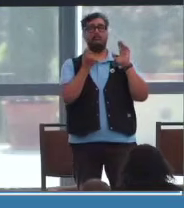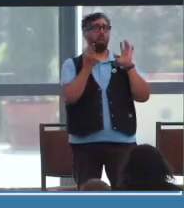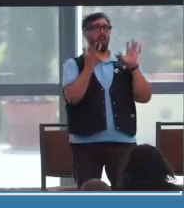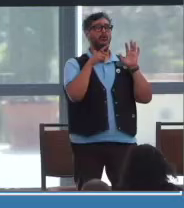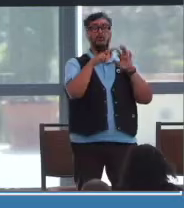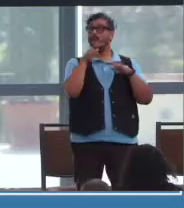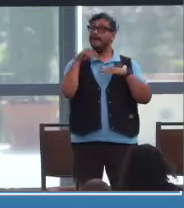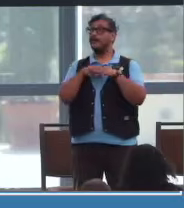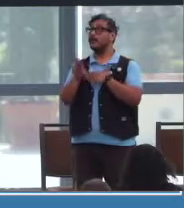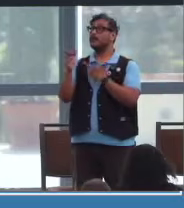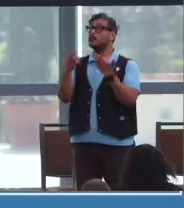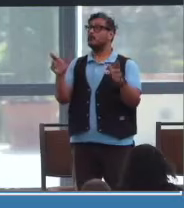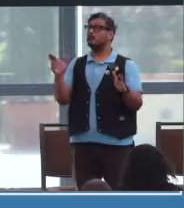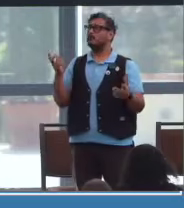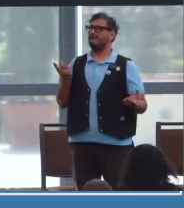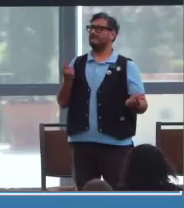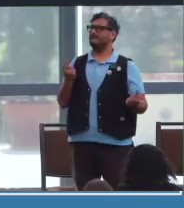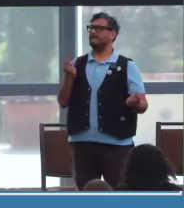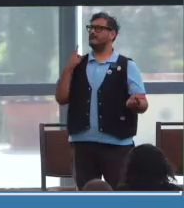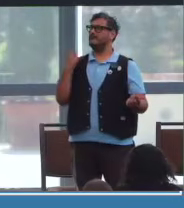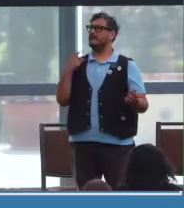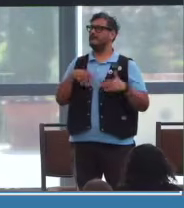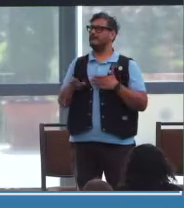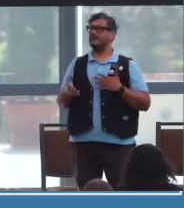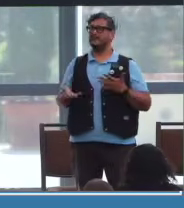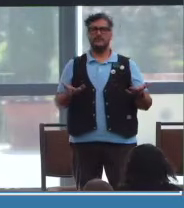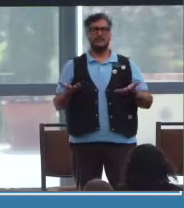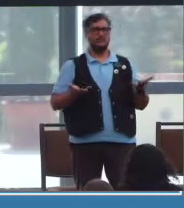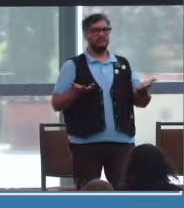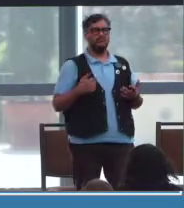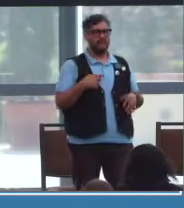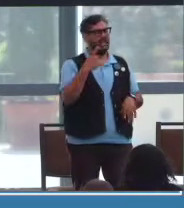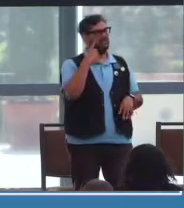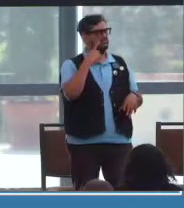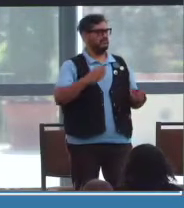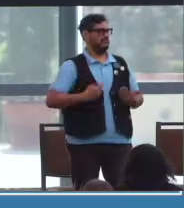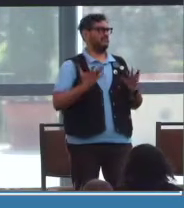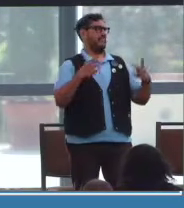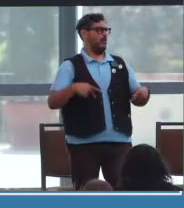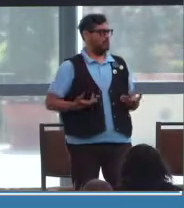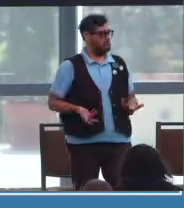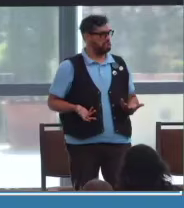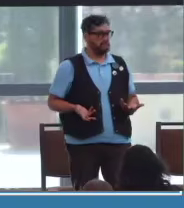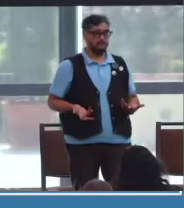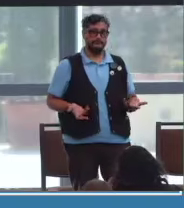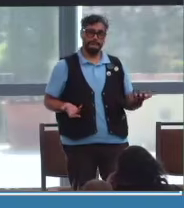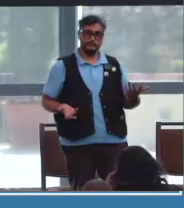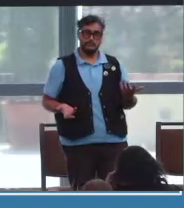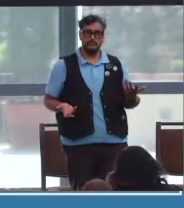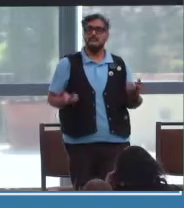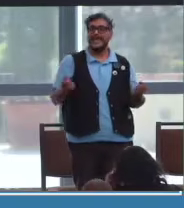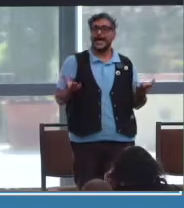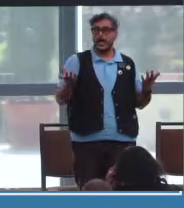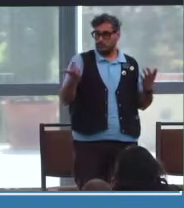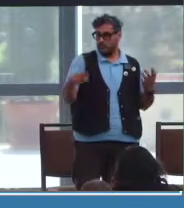walked into, one room. I don't remember why I walked in there. So I think I'm having a flare of my lupus. So how many